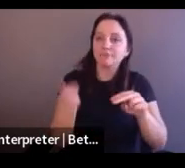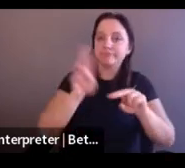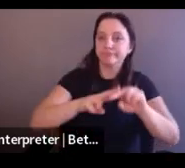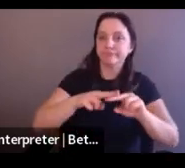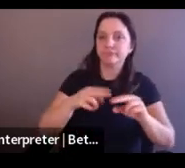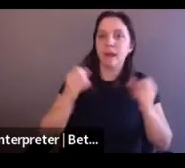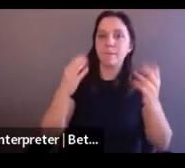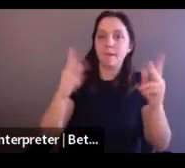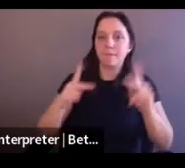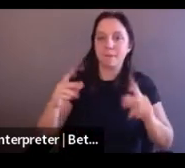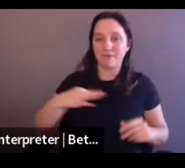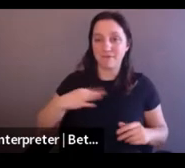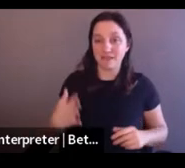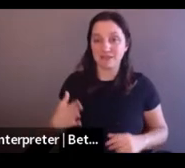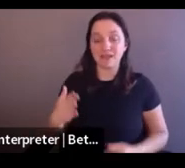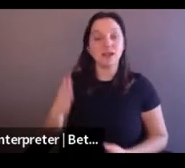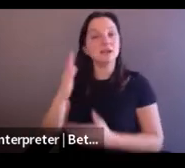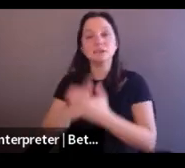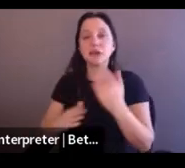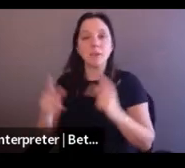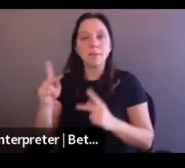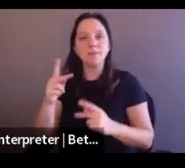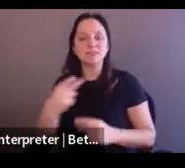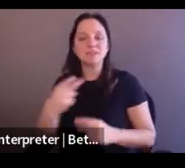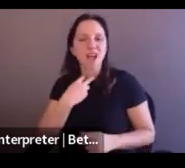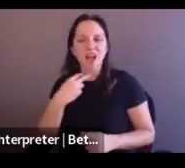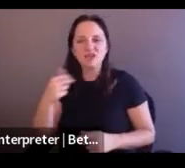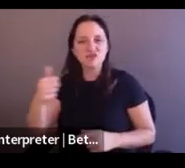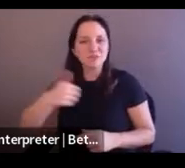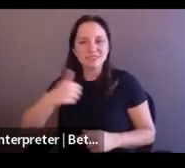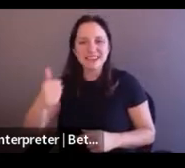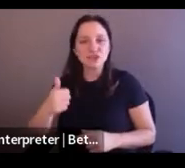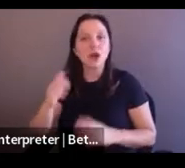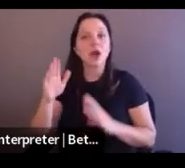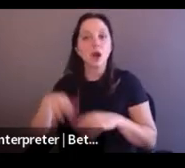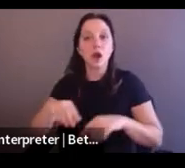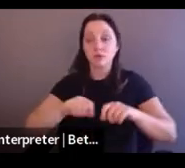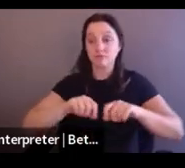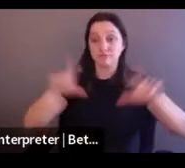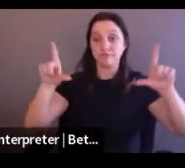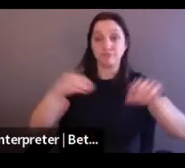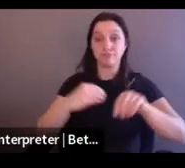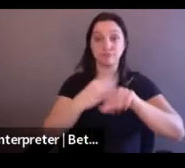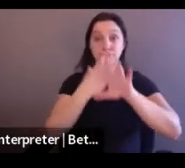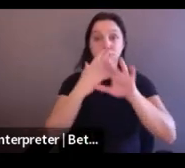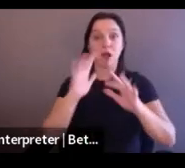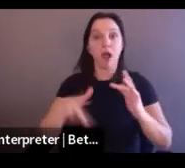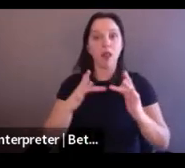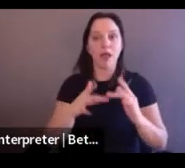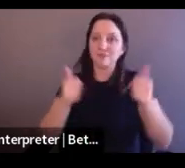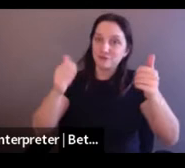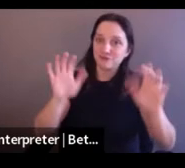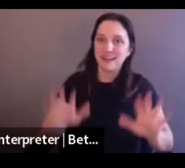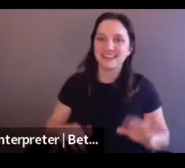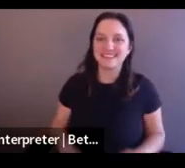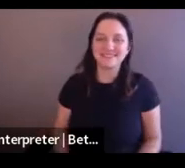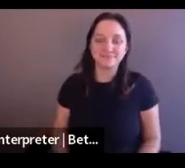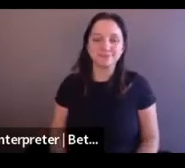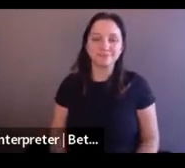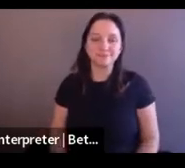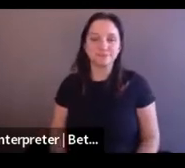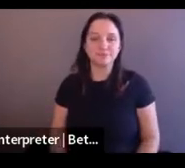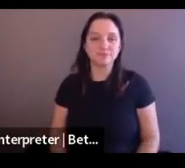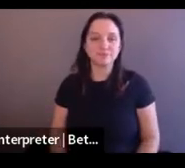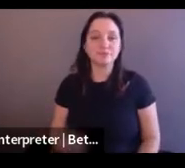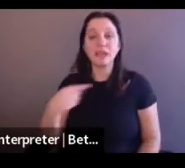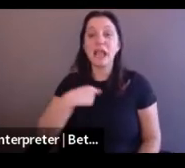be experiencing. And again, I mean, I don't think we can say this, you know, we can keep saying this over and over because it's so important,